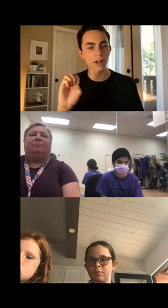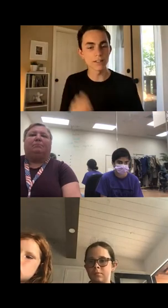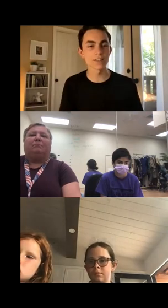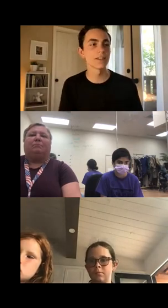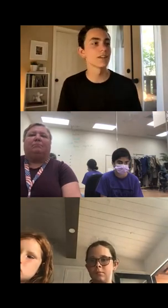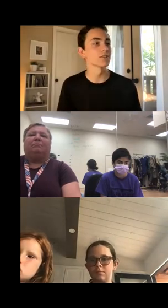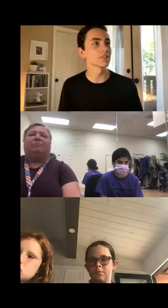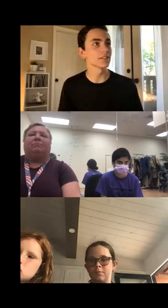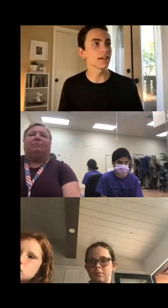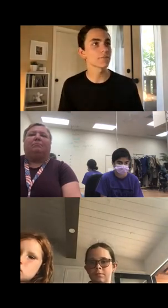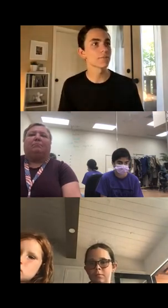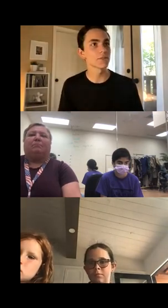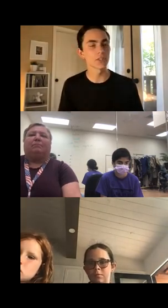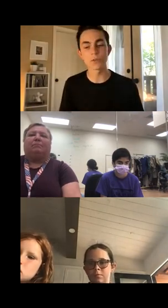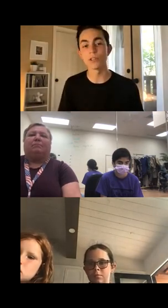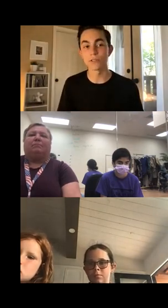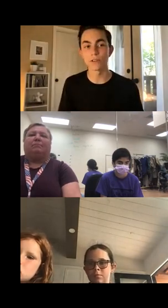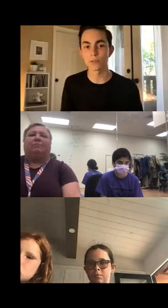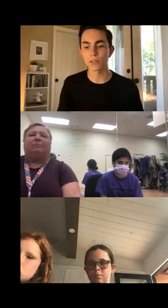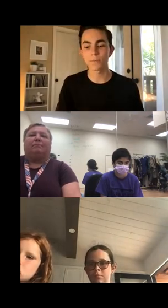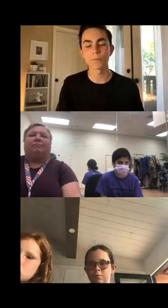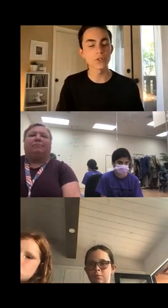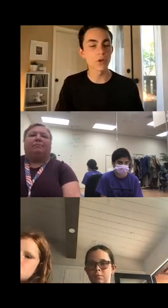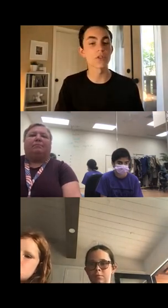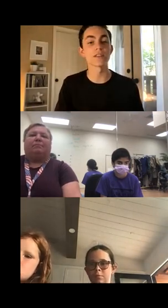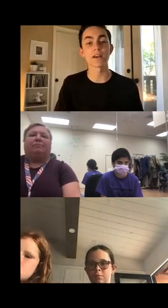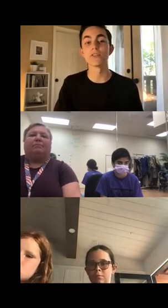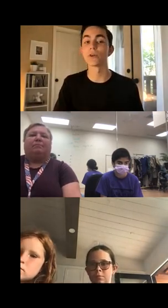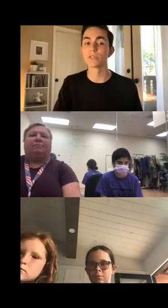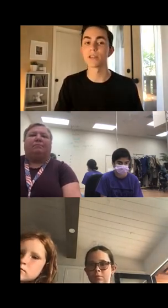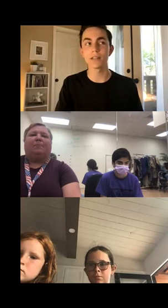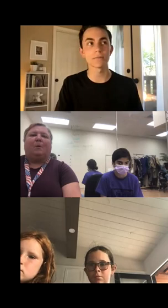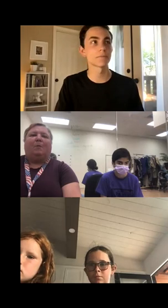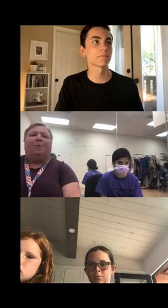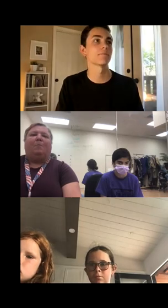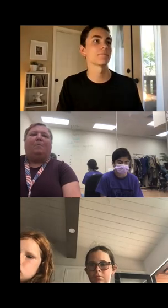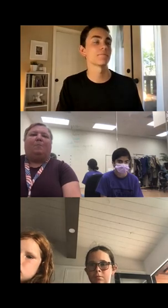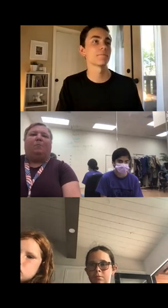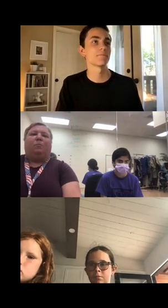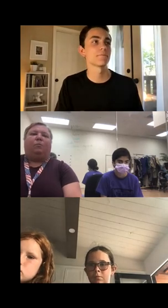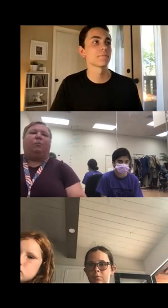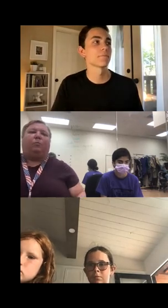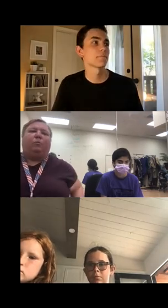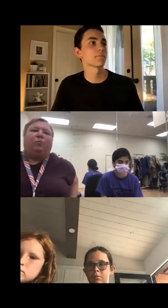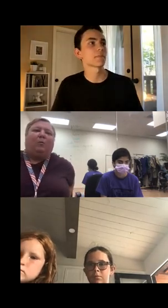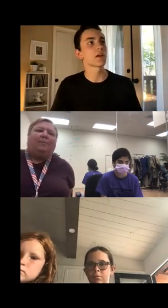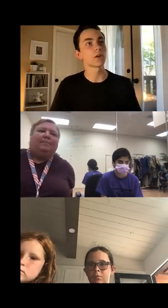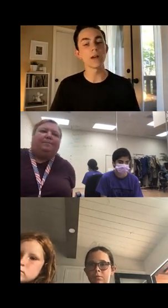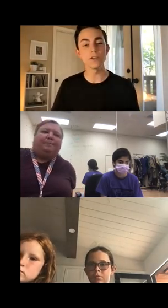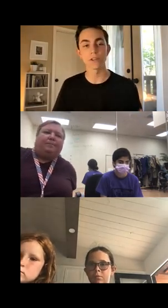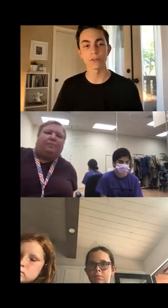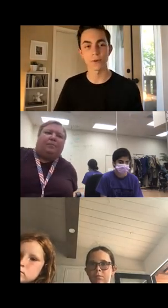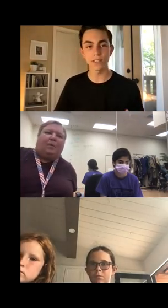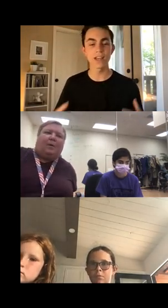easy, rice, just like that. So that's when we use fingerspelling. Most other things have their own sign. All right, when